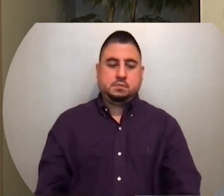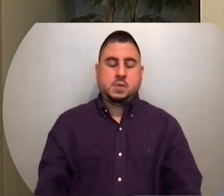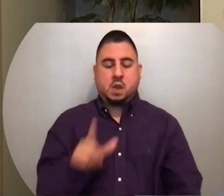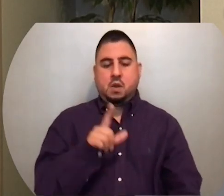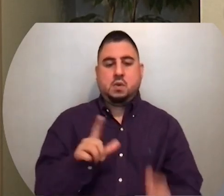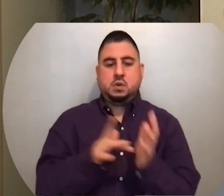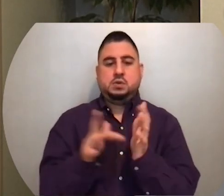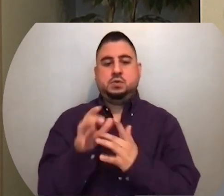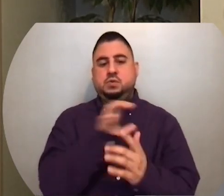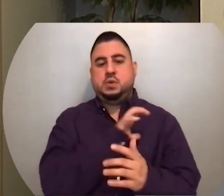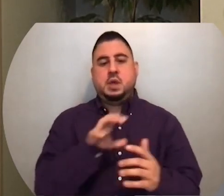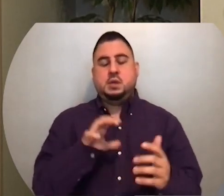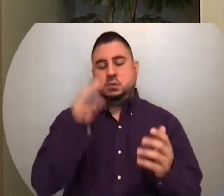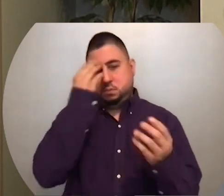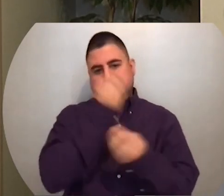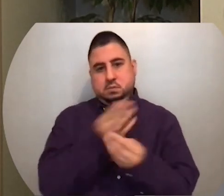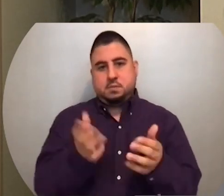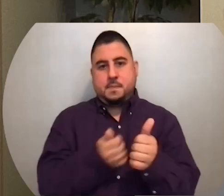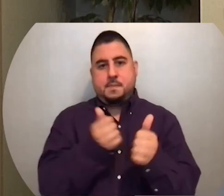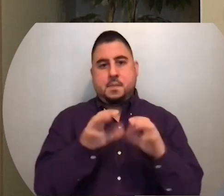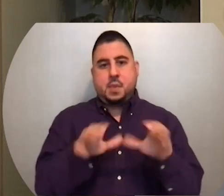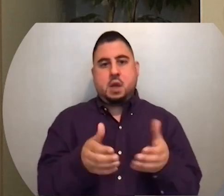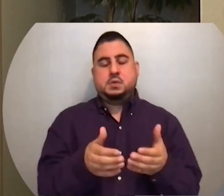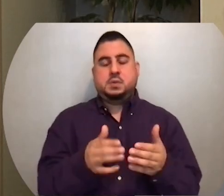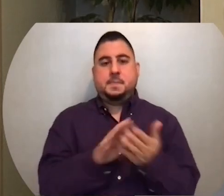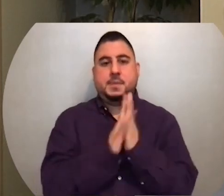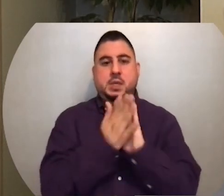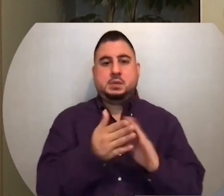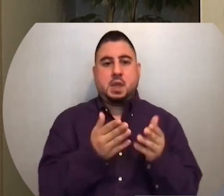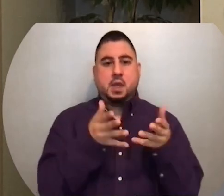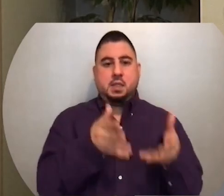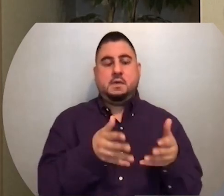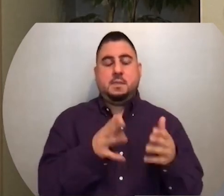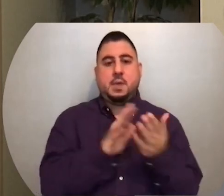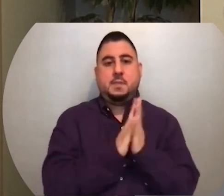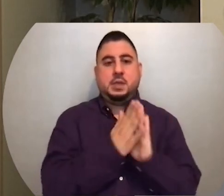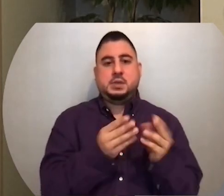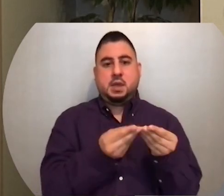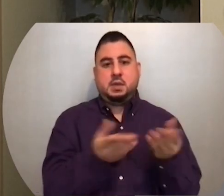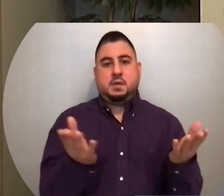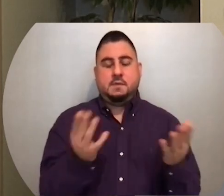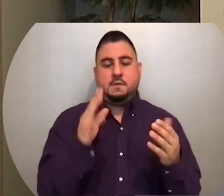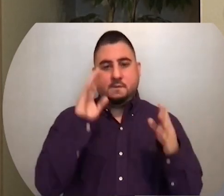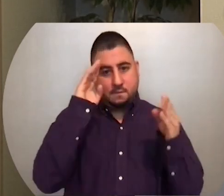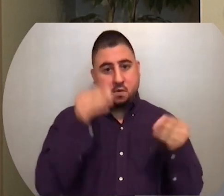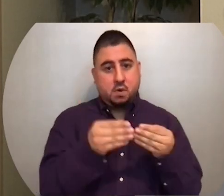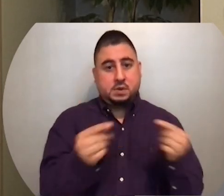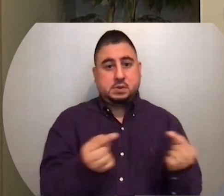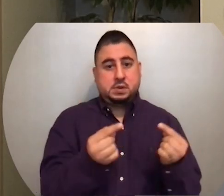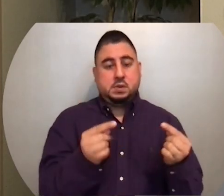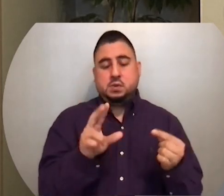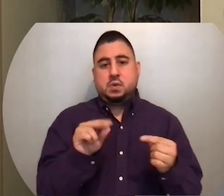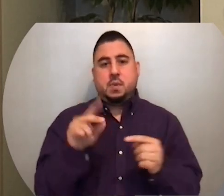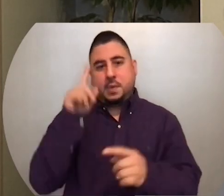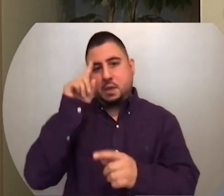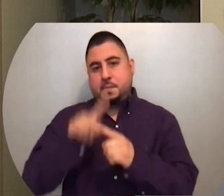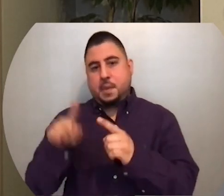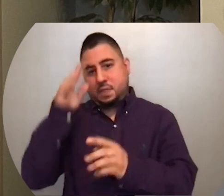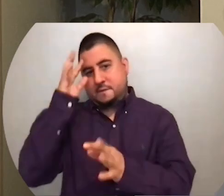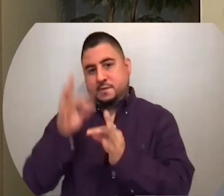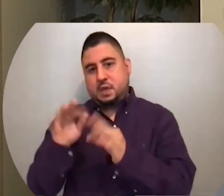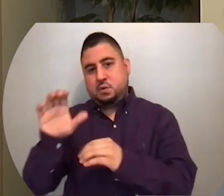Lord Jesus Christ, who said to your apostles, "Peace I leave you, my peace I give you," look not on our sins, but on the faith of your